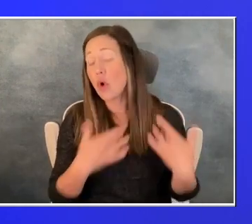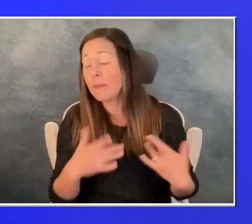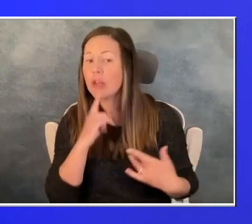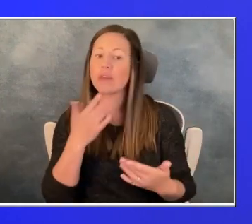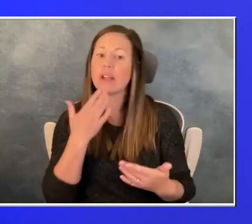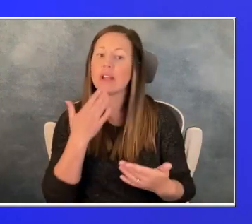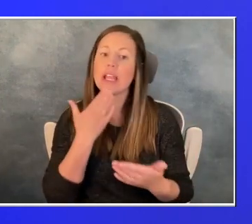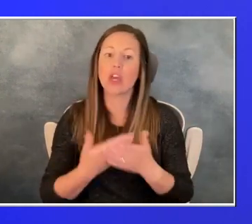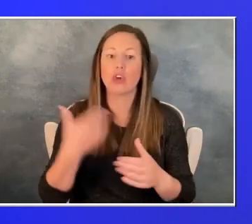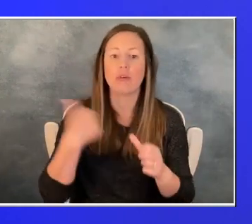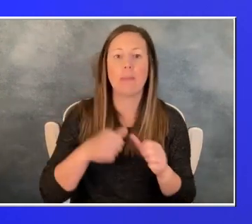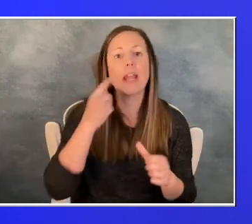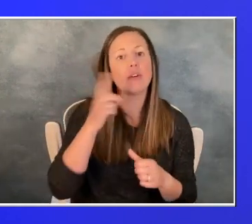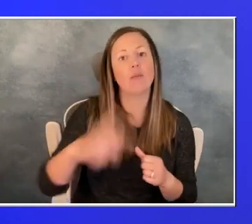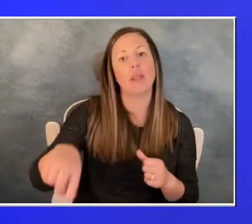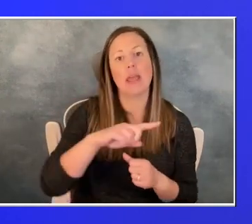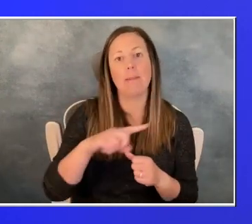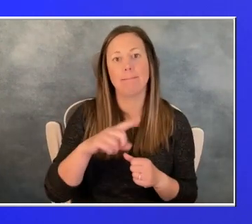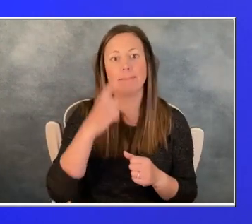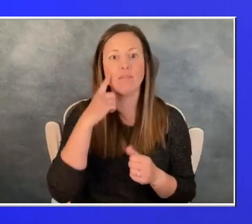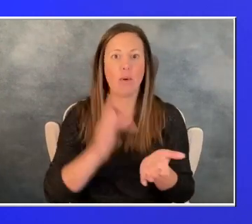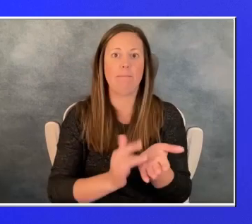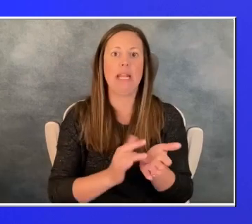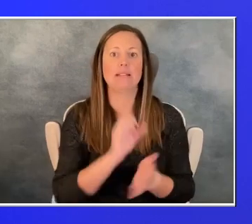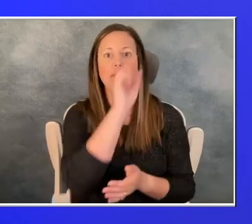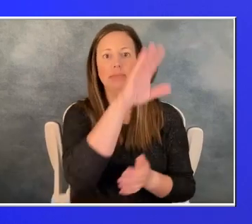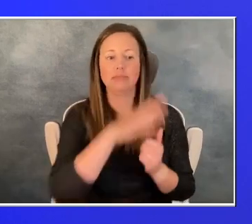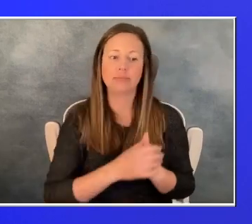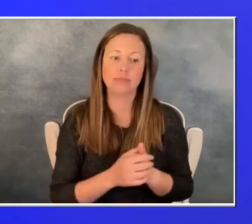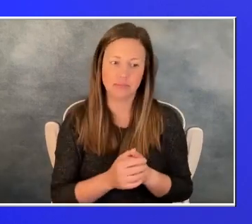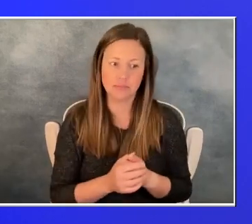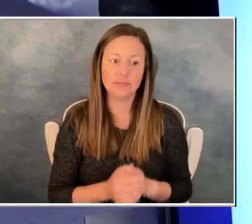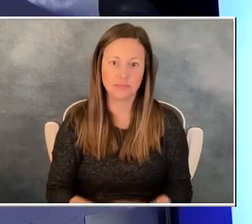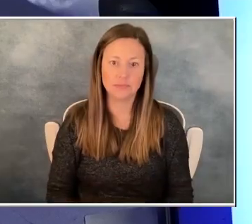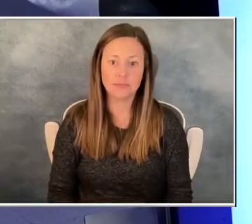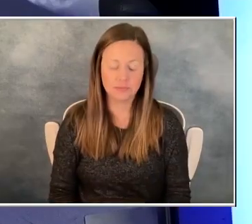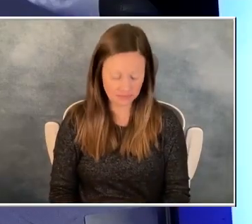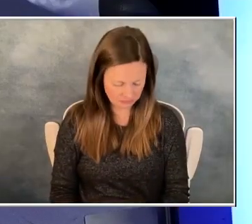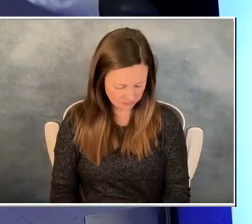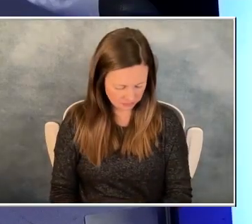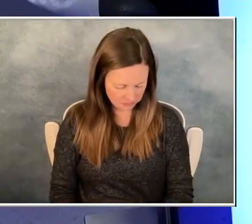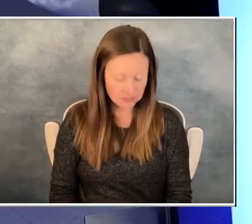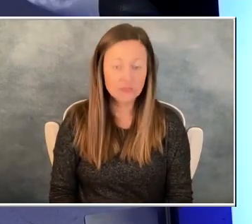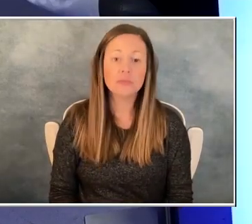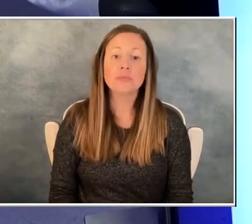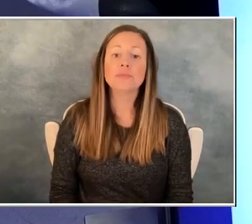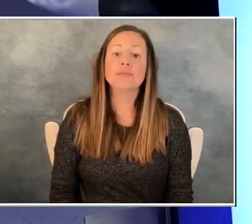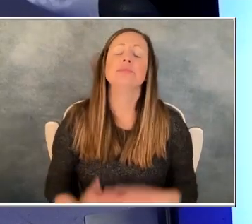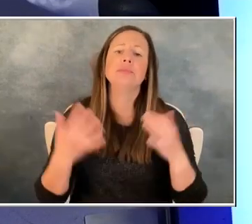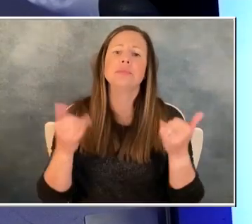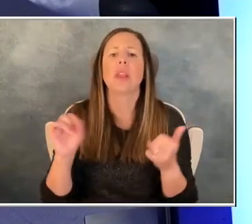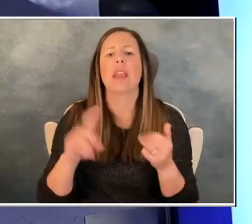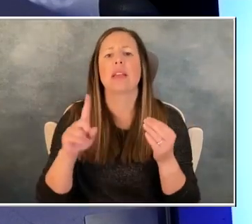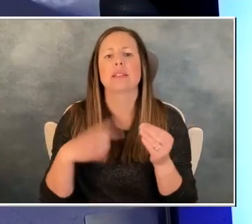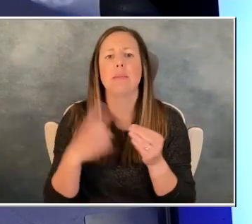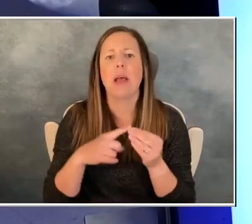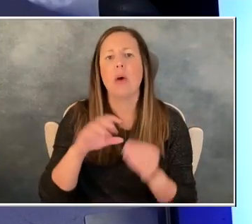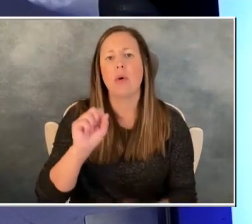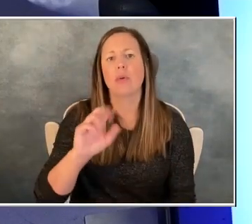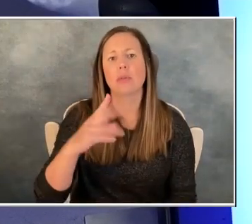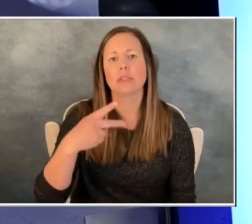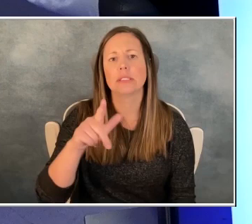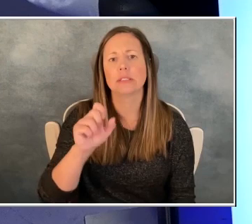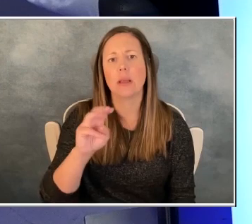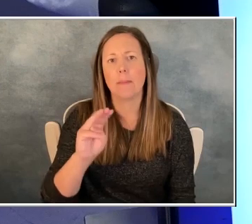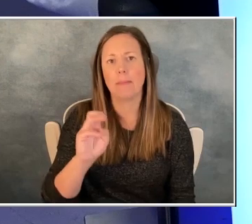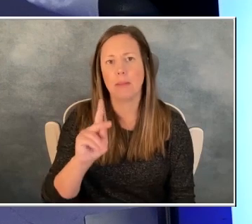their medications away, because they may not have to worry about that on a routine basis. Dr. Thornton, I want to ask you about supplements. Everybody, well,